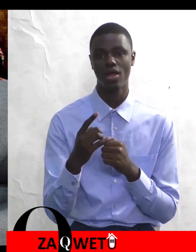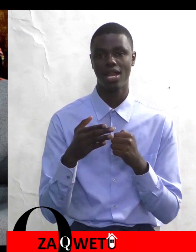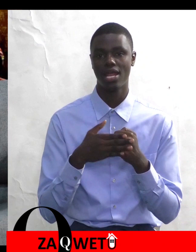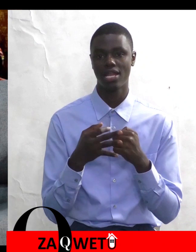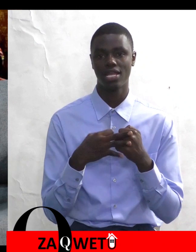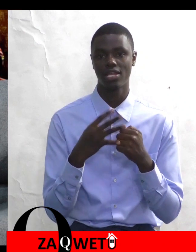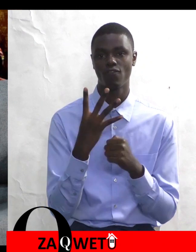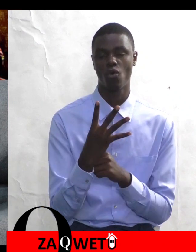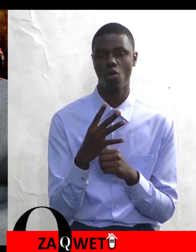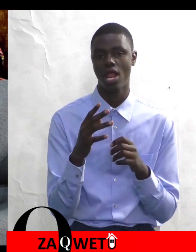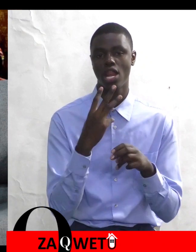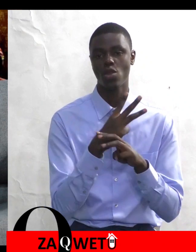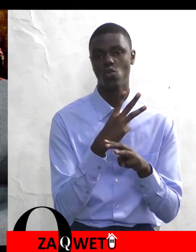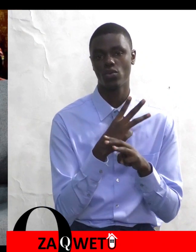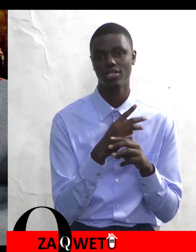Zaquetu.